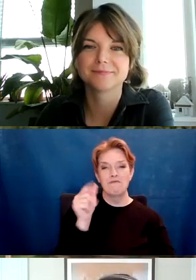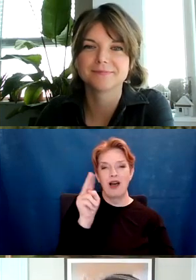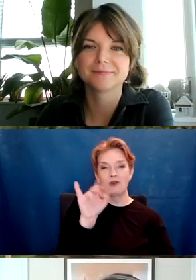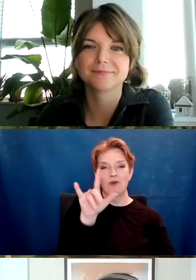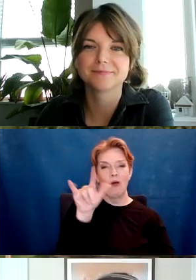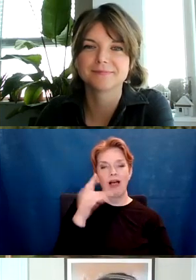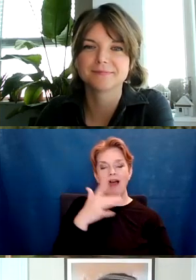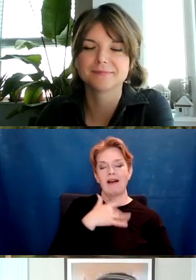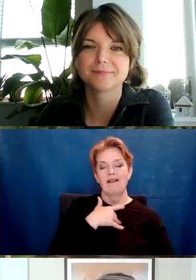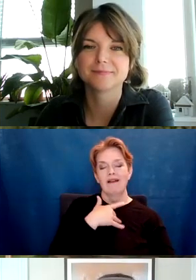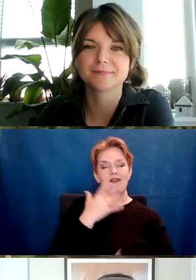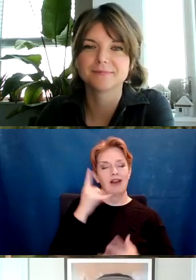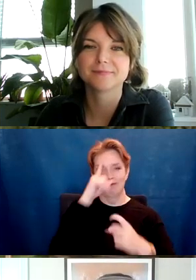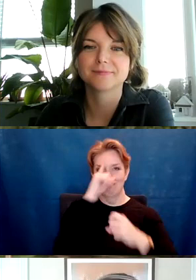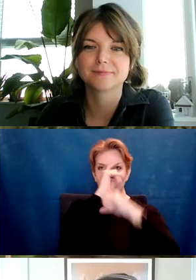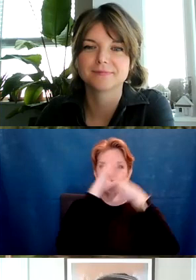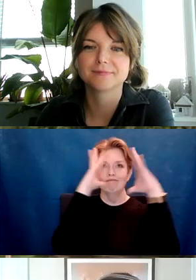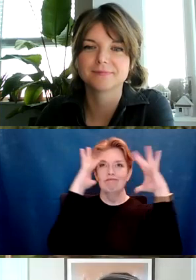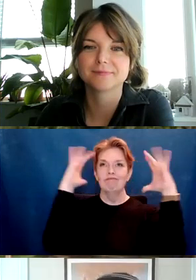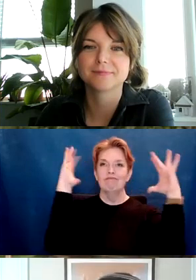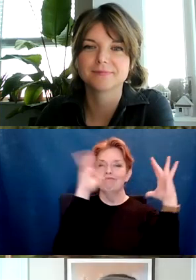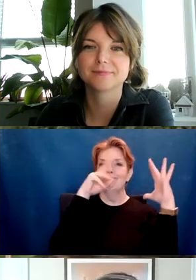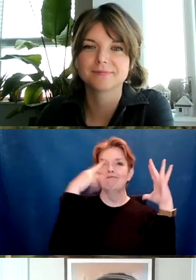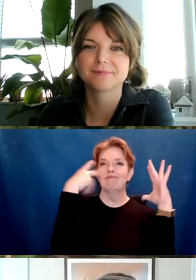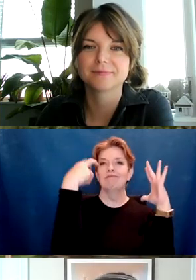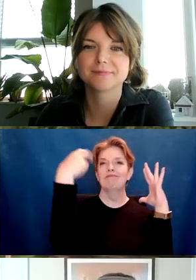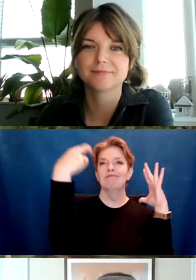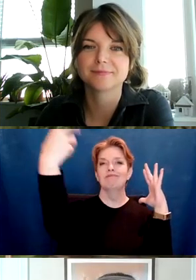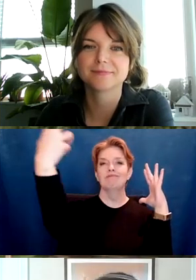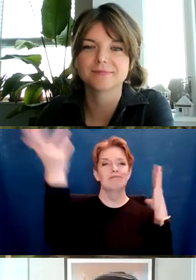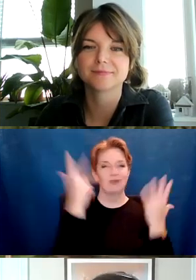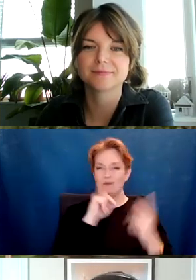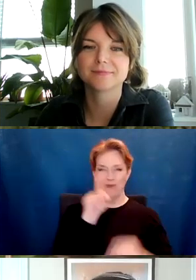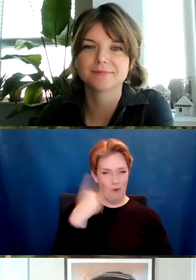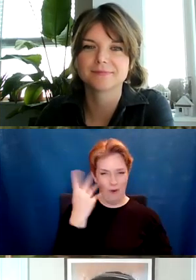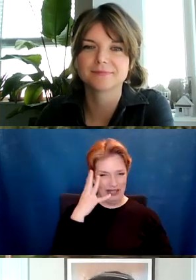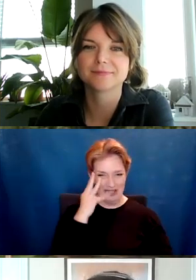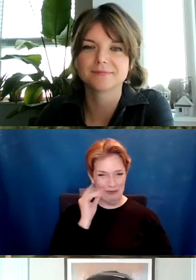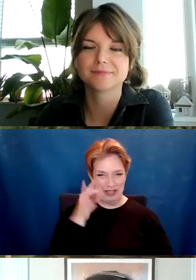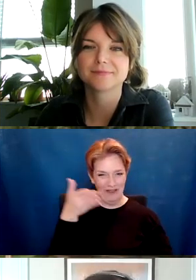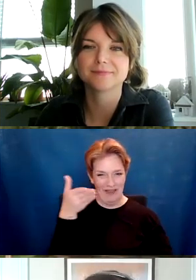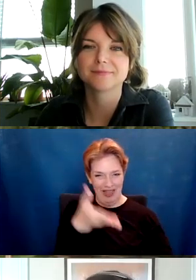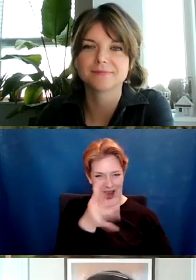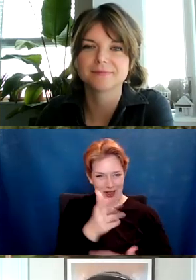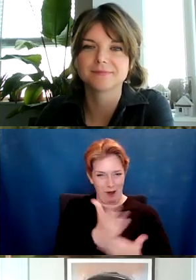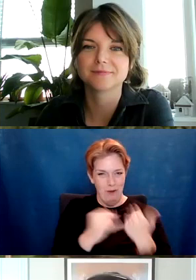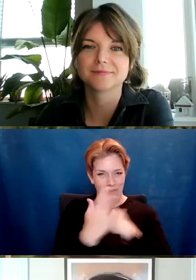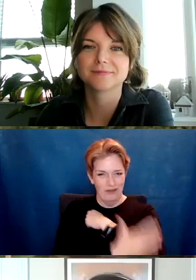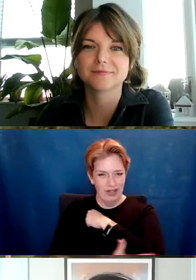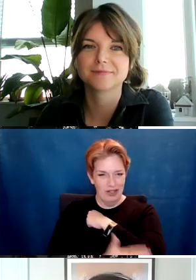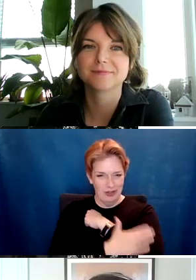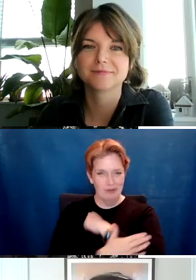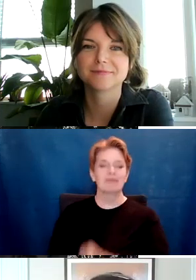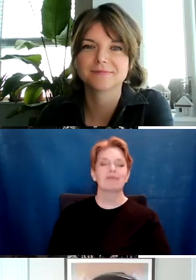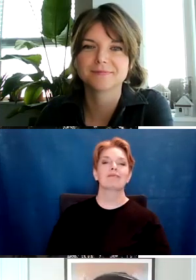with amazing sensory sights and smells that you can really only truly experience in this region of our country. But